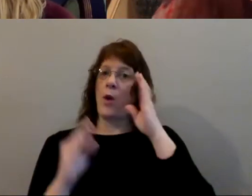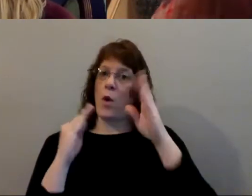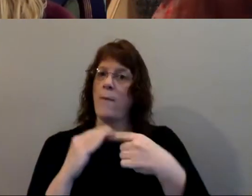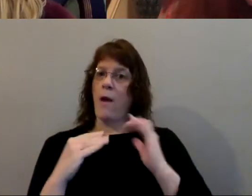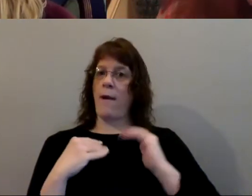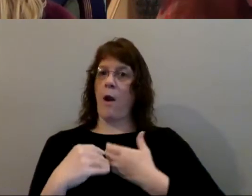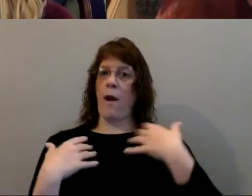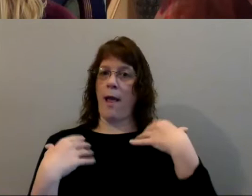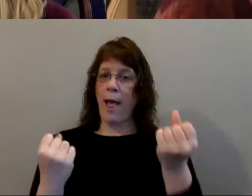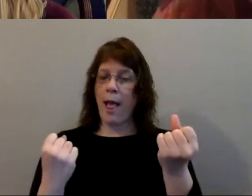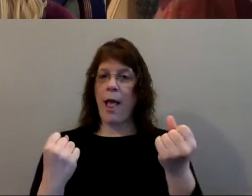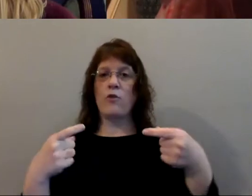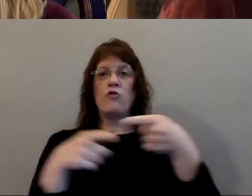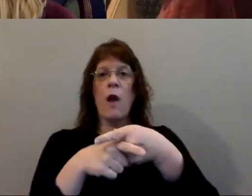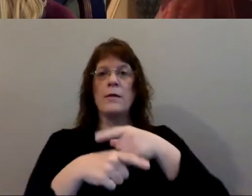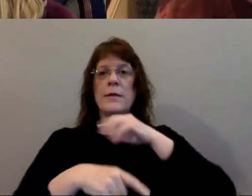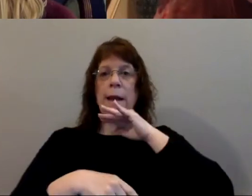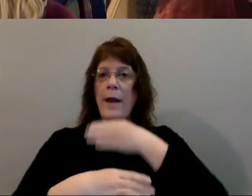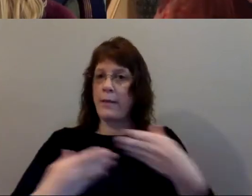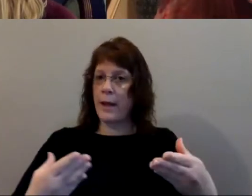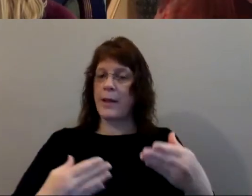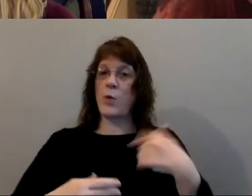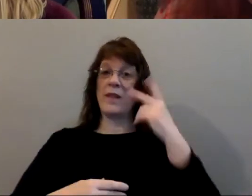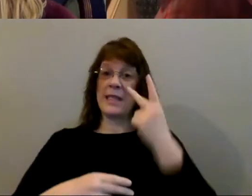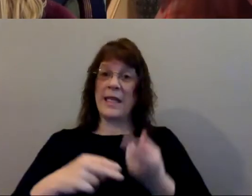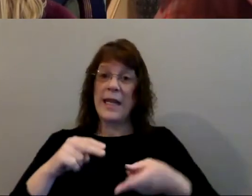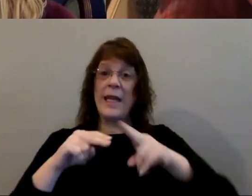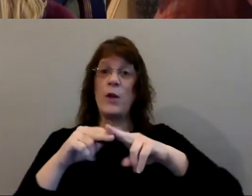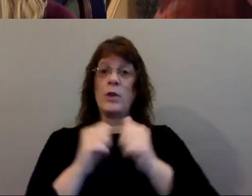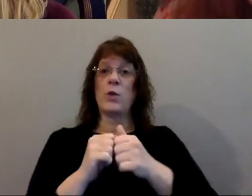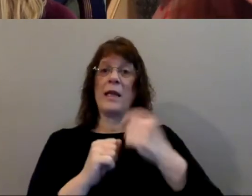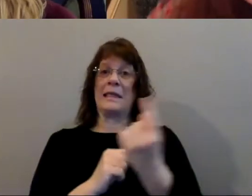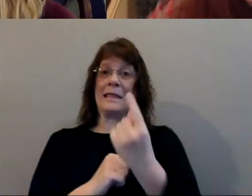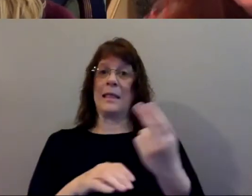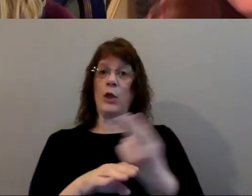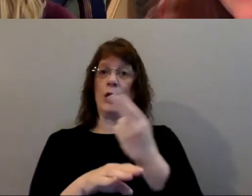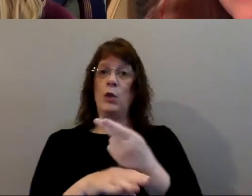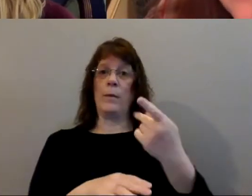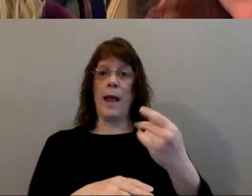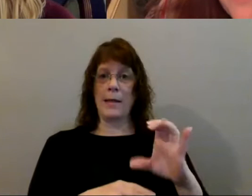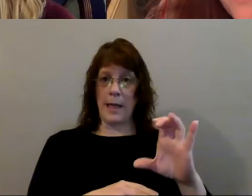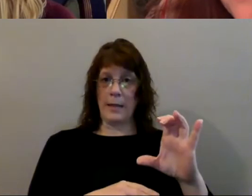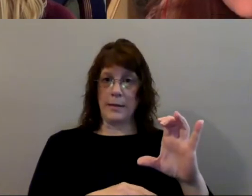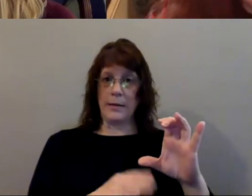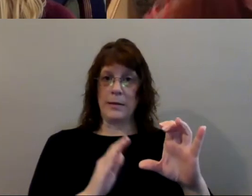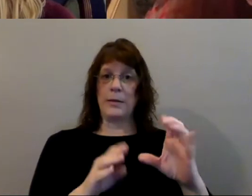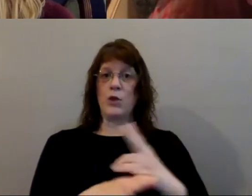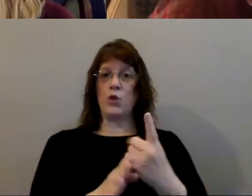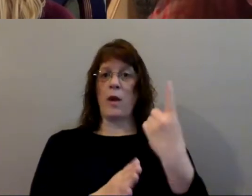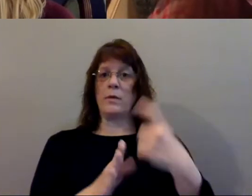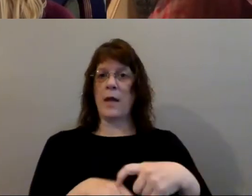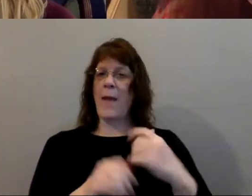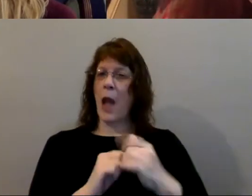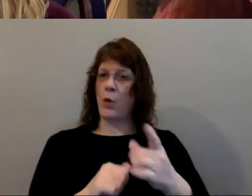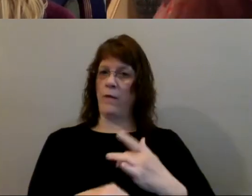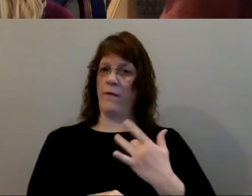worried about cross-contaminating things, and we've seen this increase in single-use plastics. So like, how do you feel about that? And